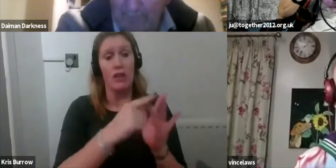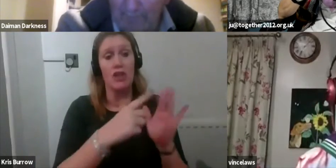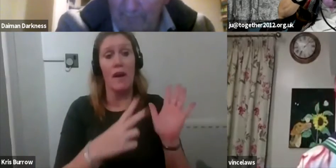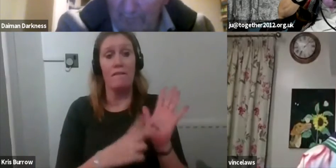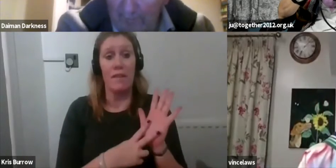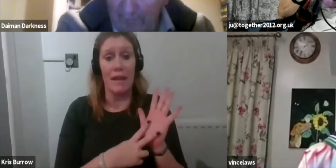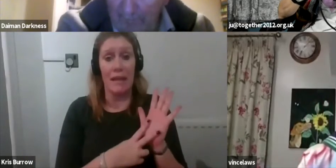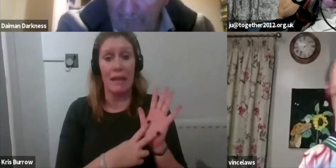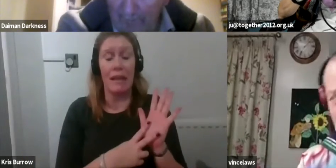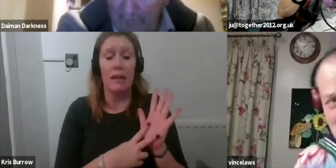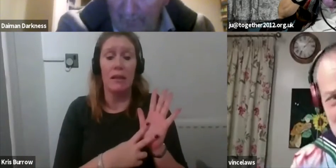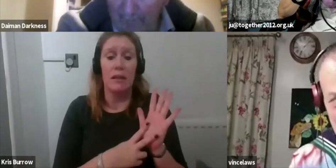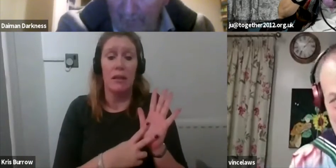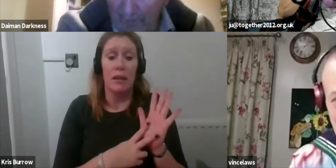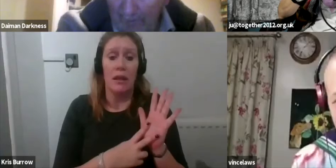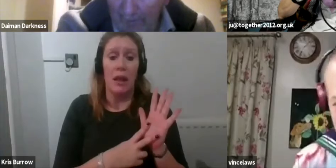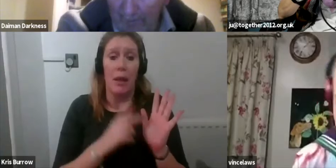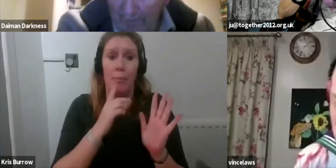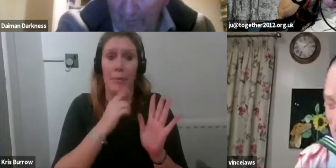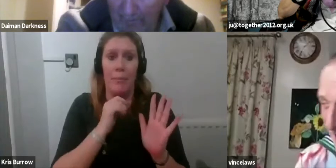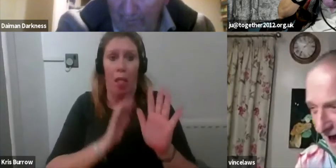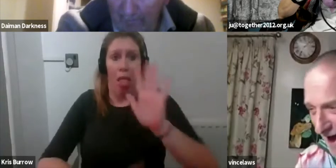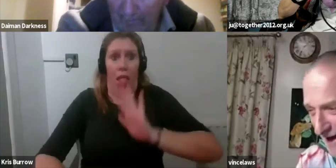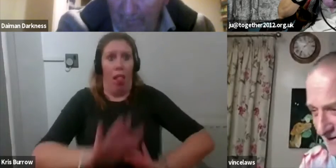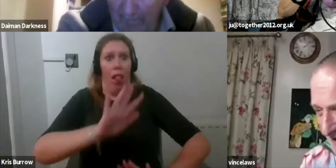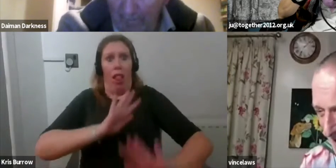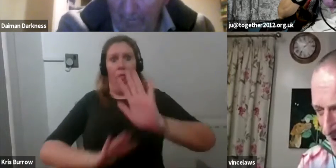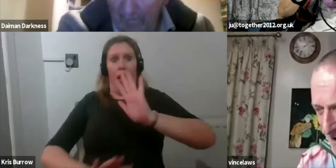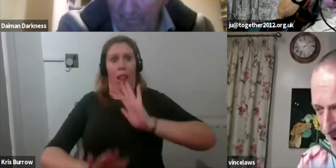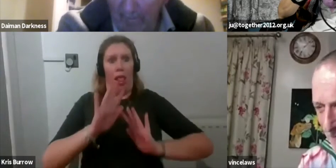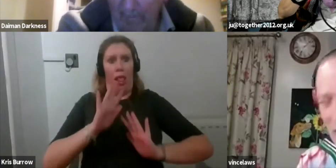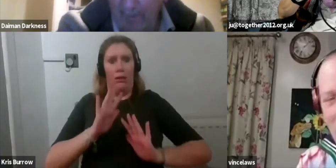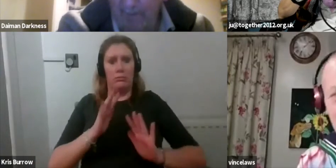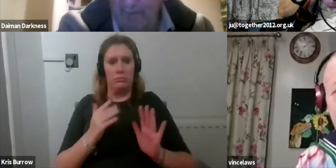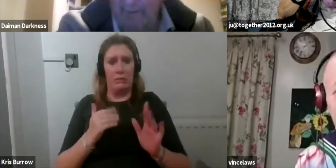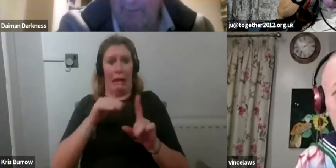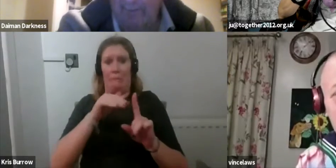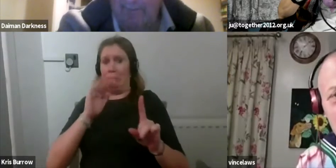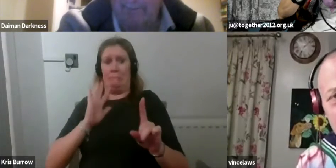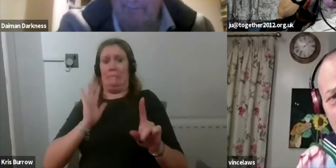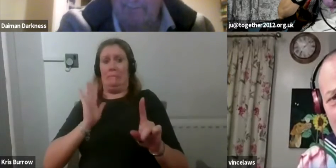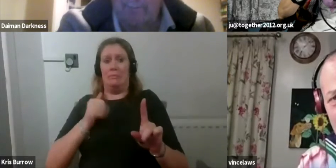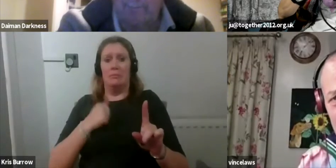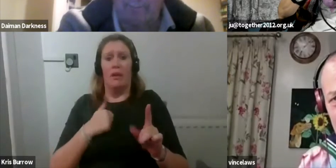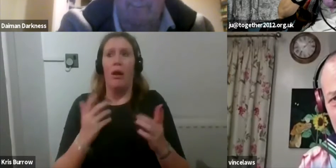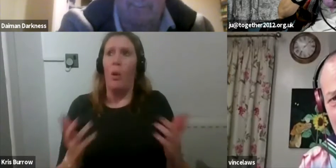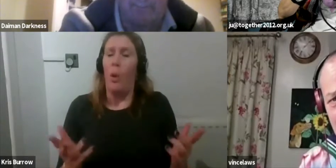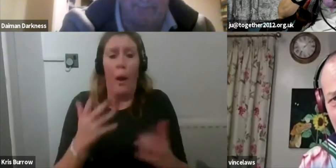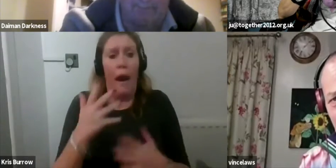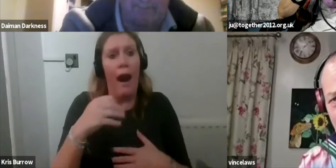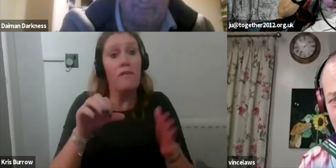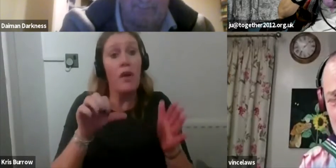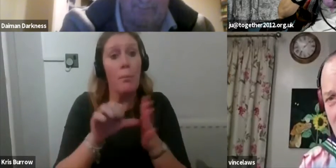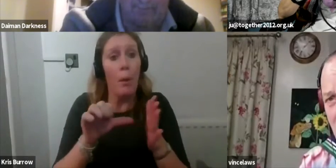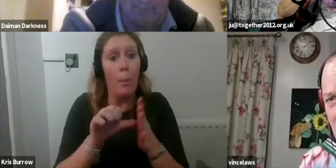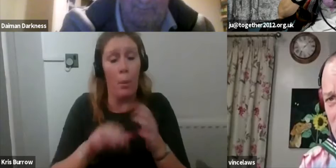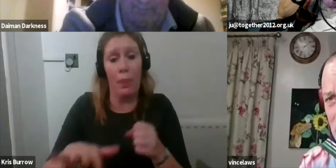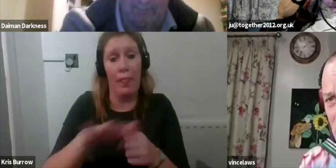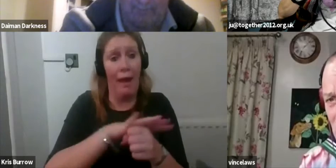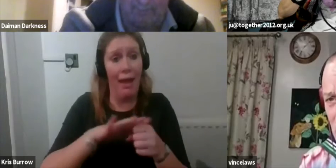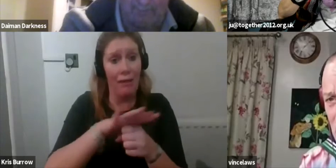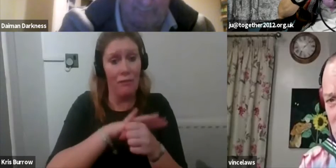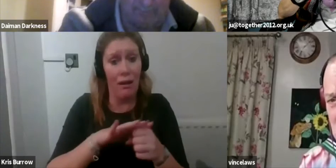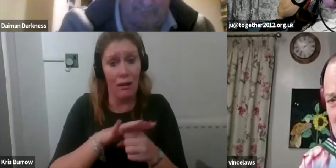people who wouldn't touch you with a barge pole, and have a whole problem with that area.